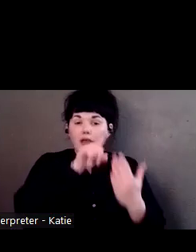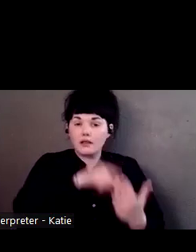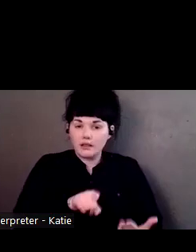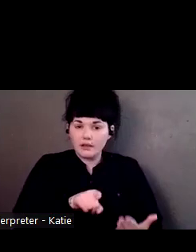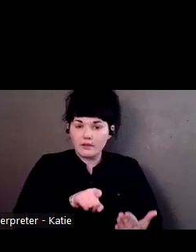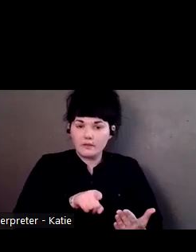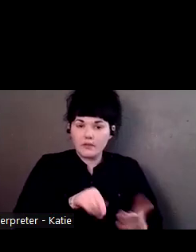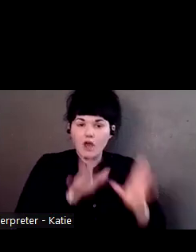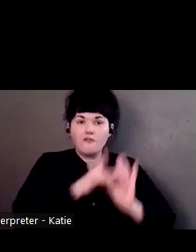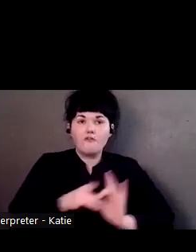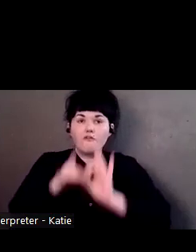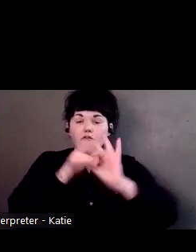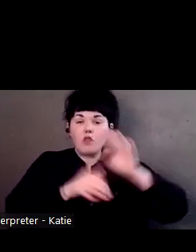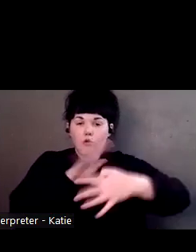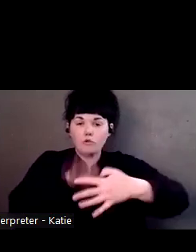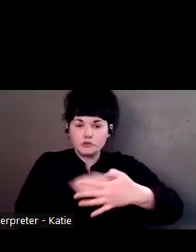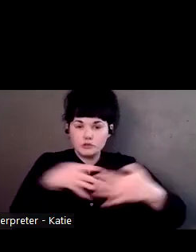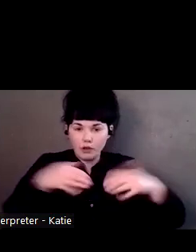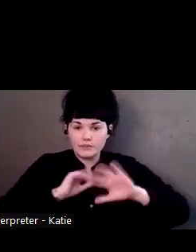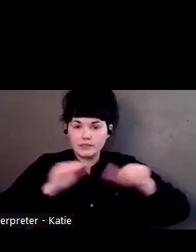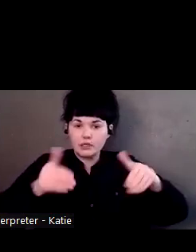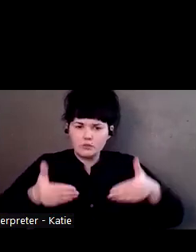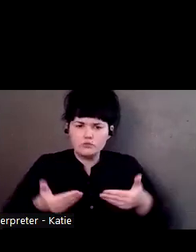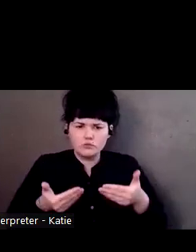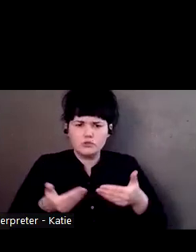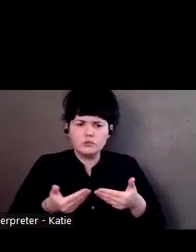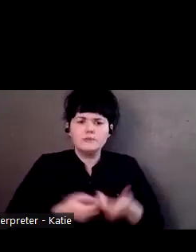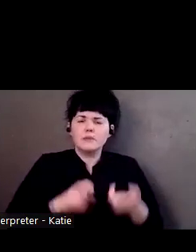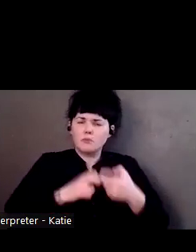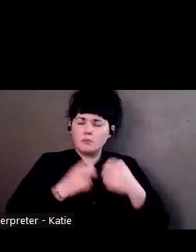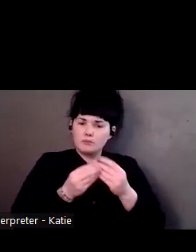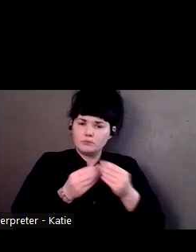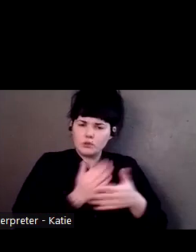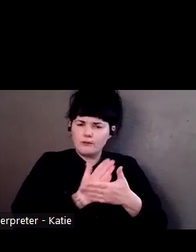problem solving components into the supervisory process.